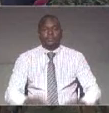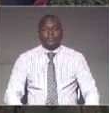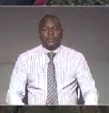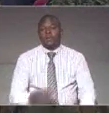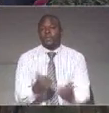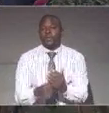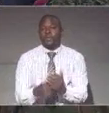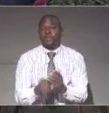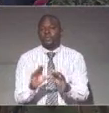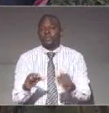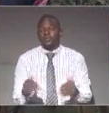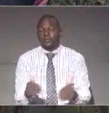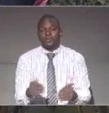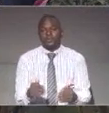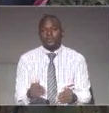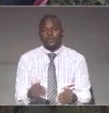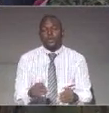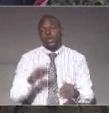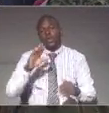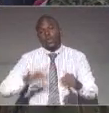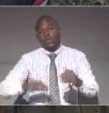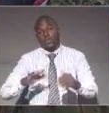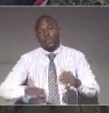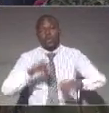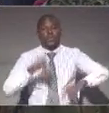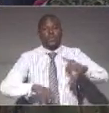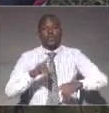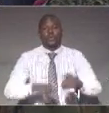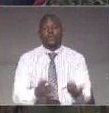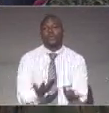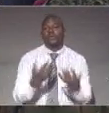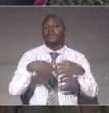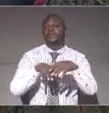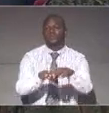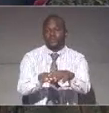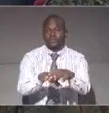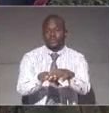The problem of a low level of political integration.